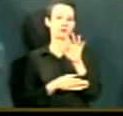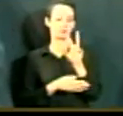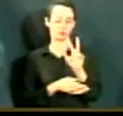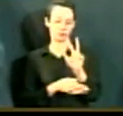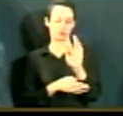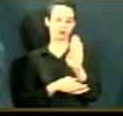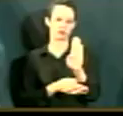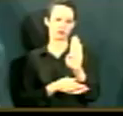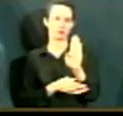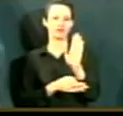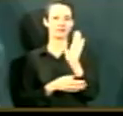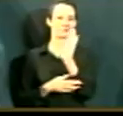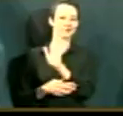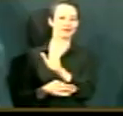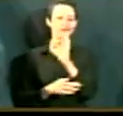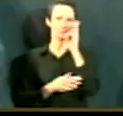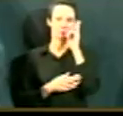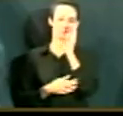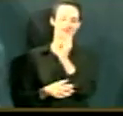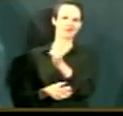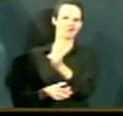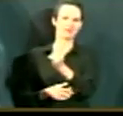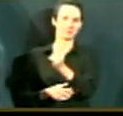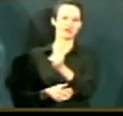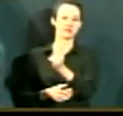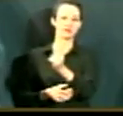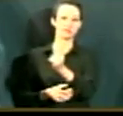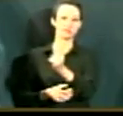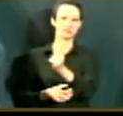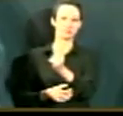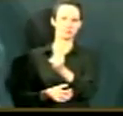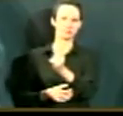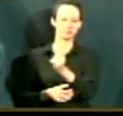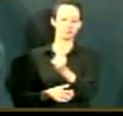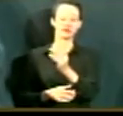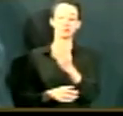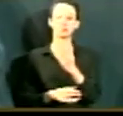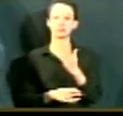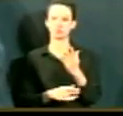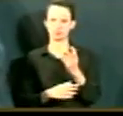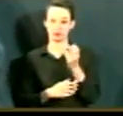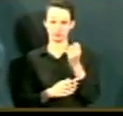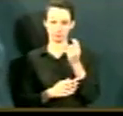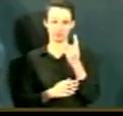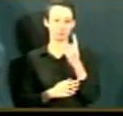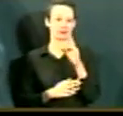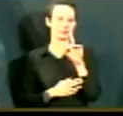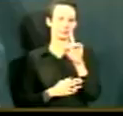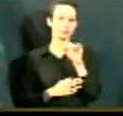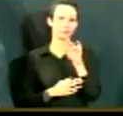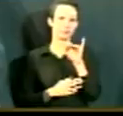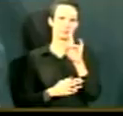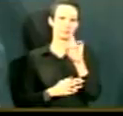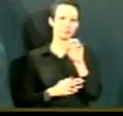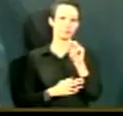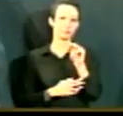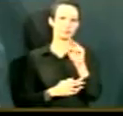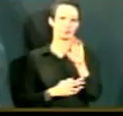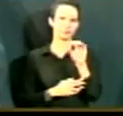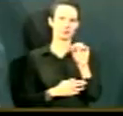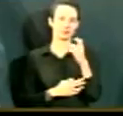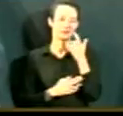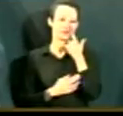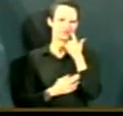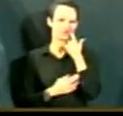and they should have that choice. However, what I heard from the speaker from Davidson County earlier was that they're willing to give